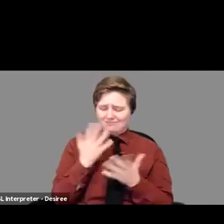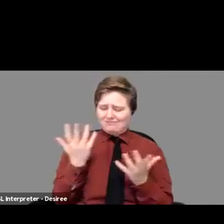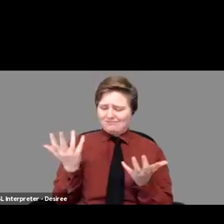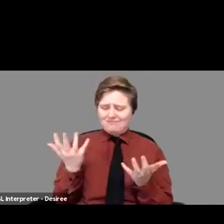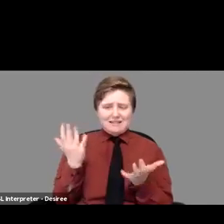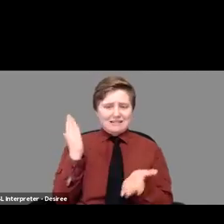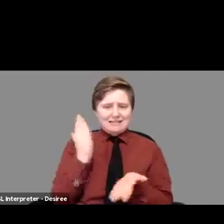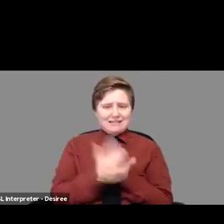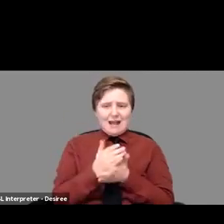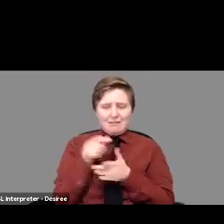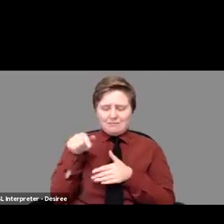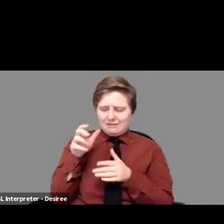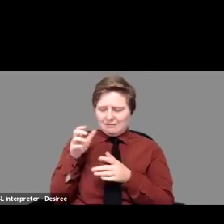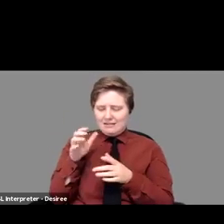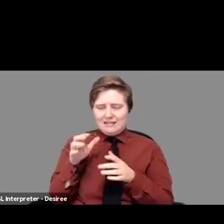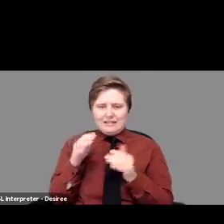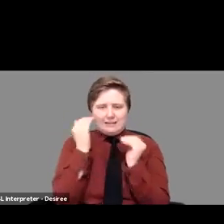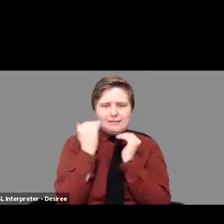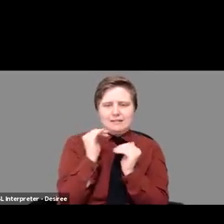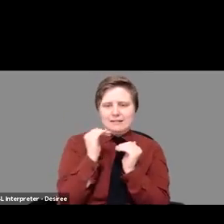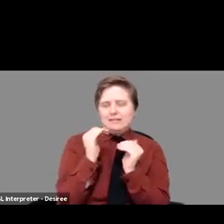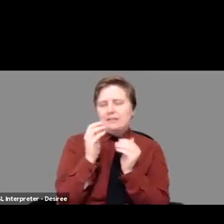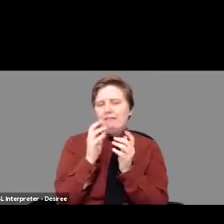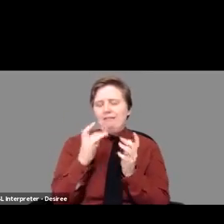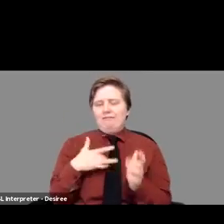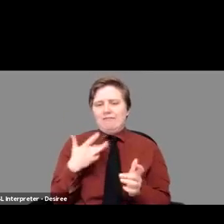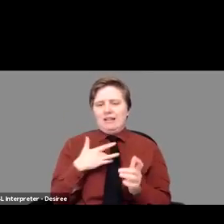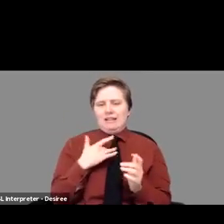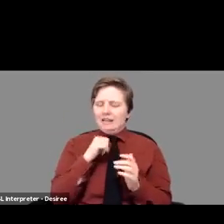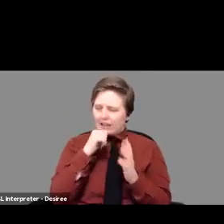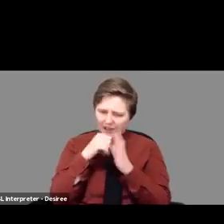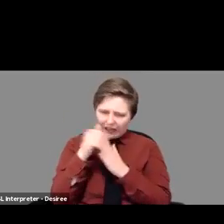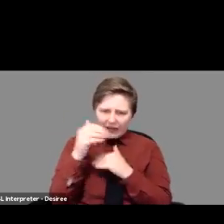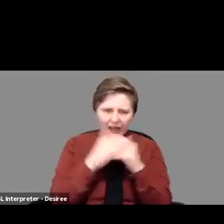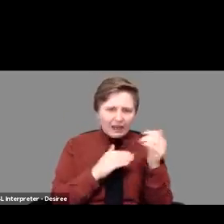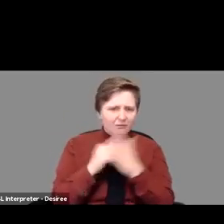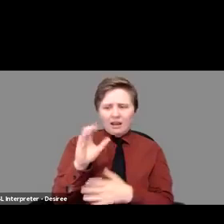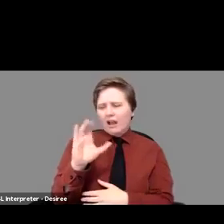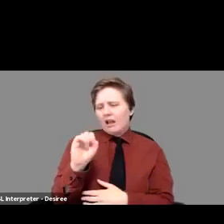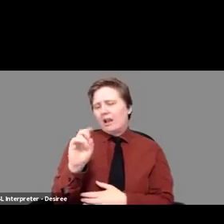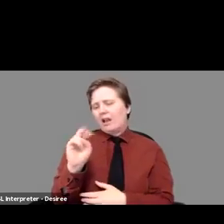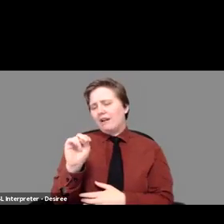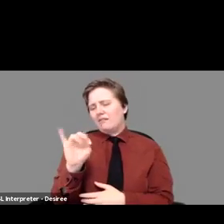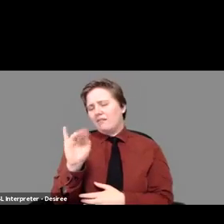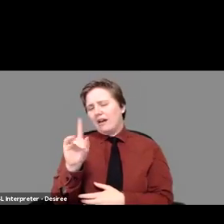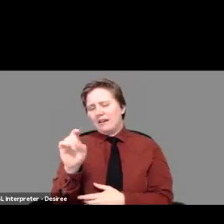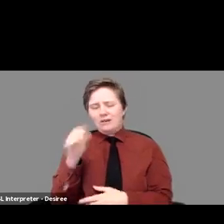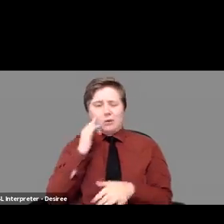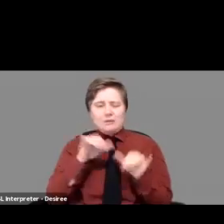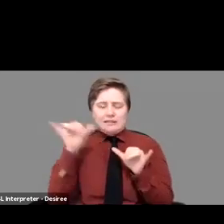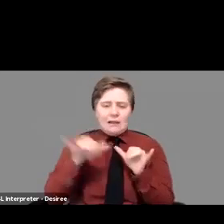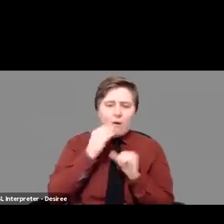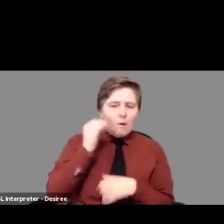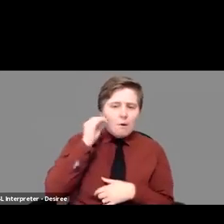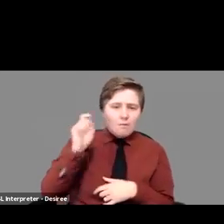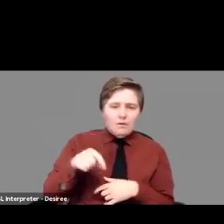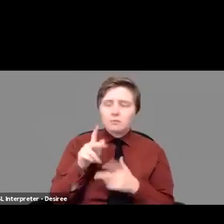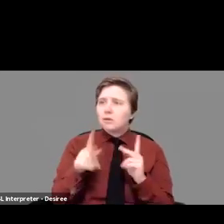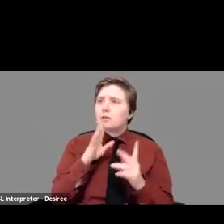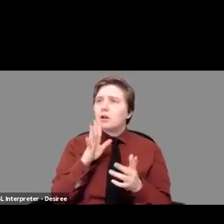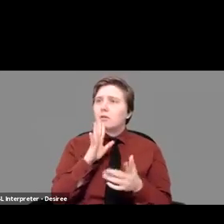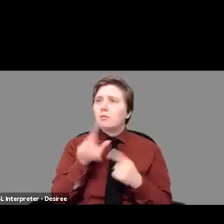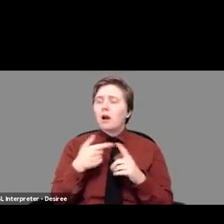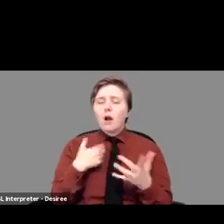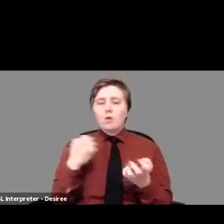this confined reality that seems so uncomfortable to many of us. People talking about trying to return to something